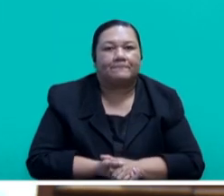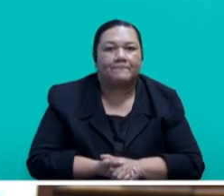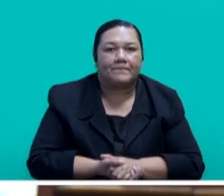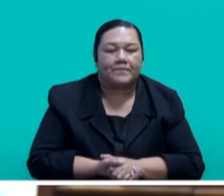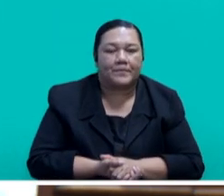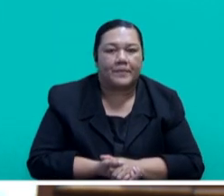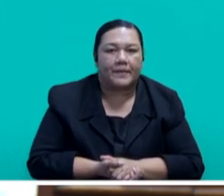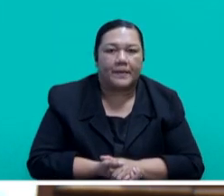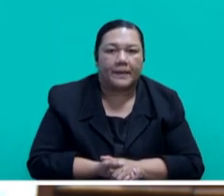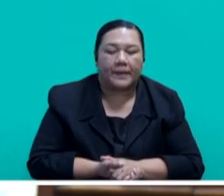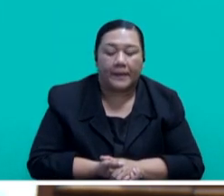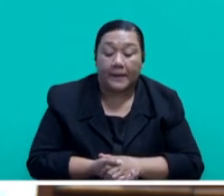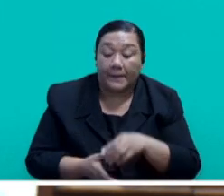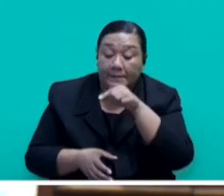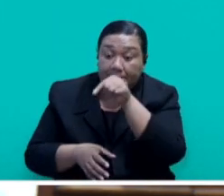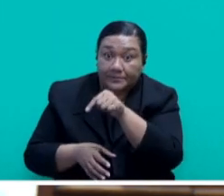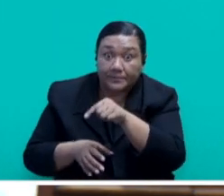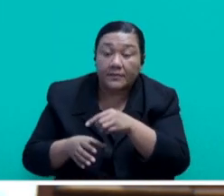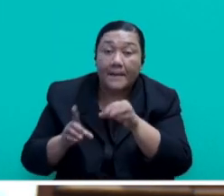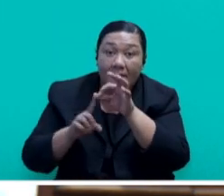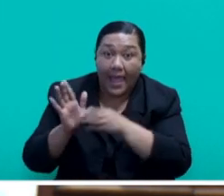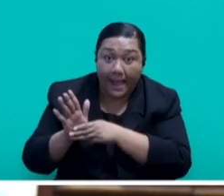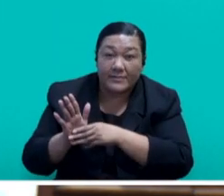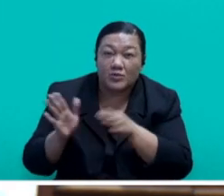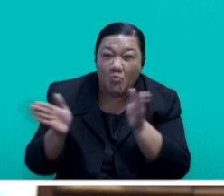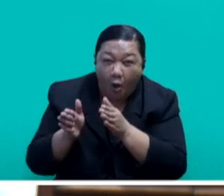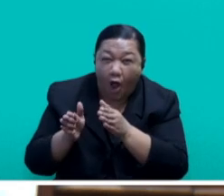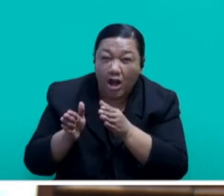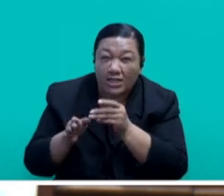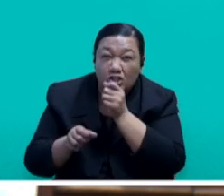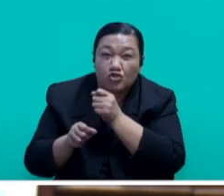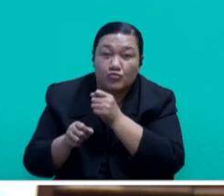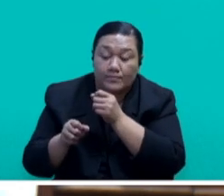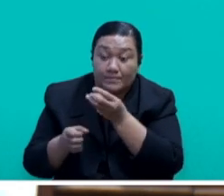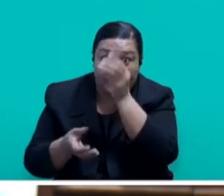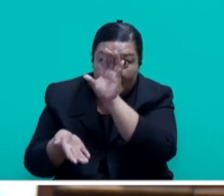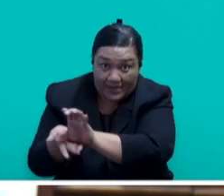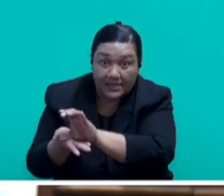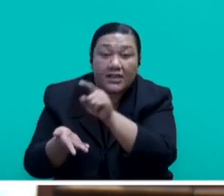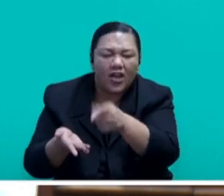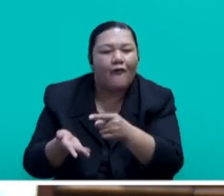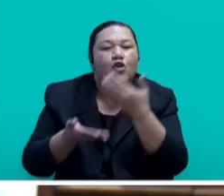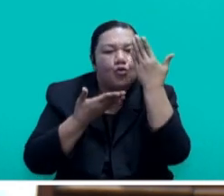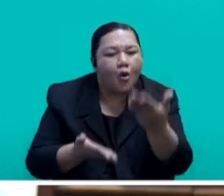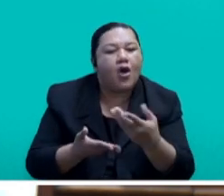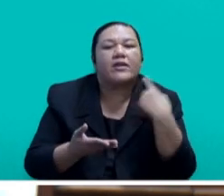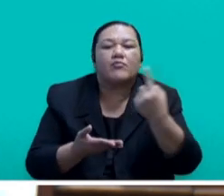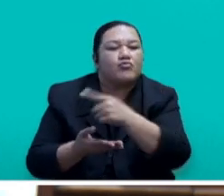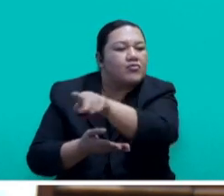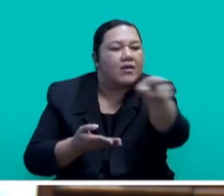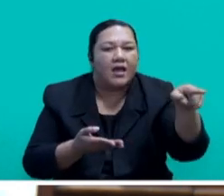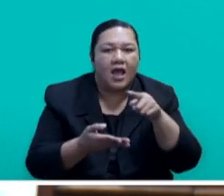PM's Office Small Grant Scheme, to honor the former Prime Minister's commitment to rural communities, the Small Grant